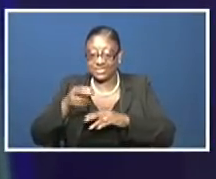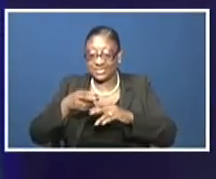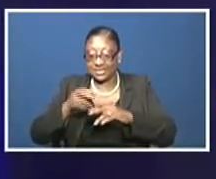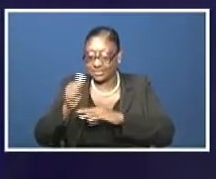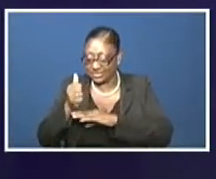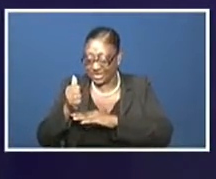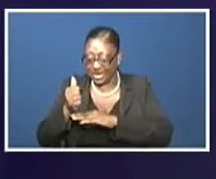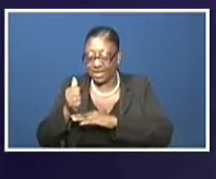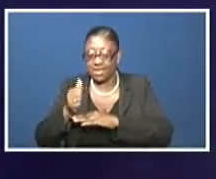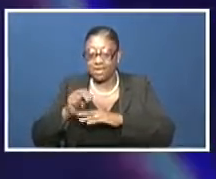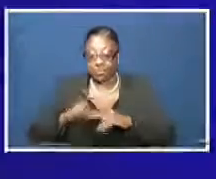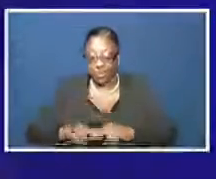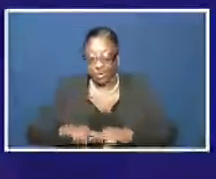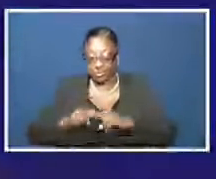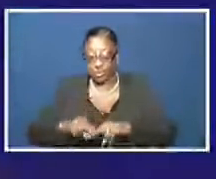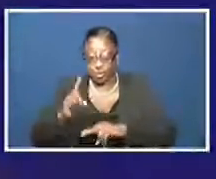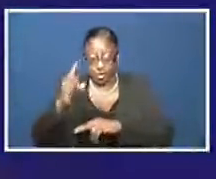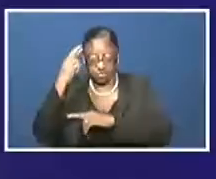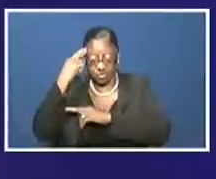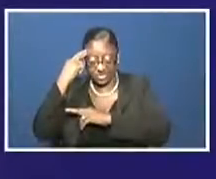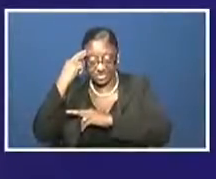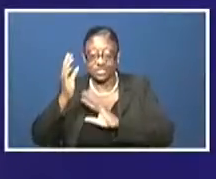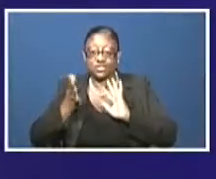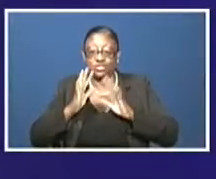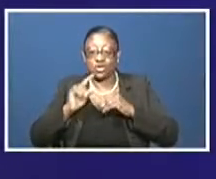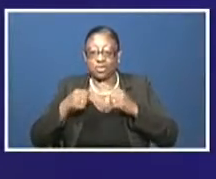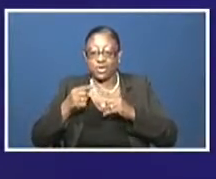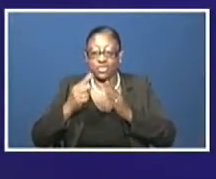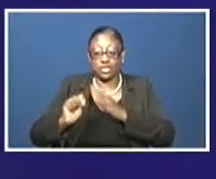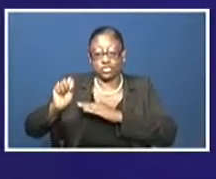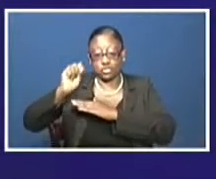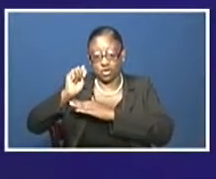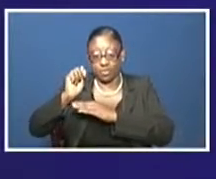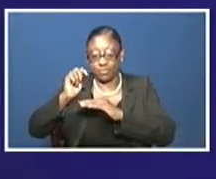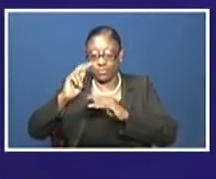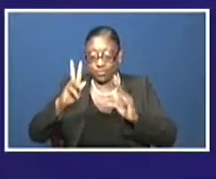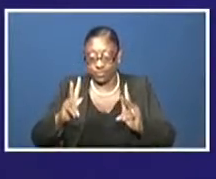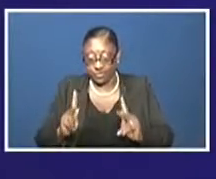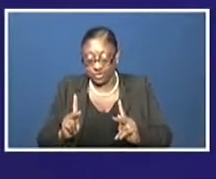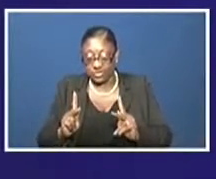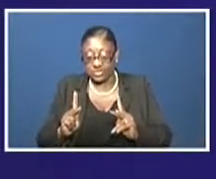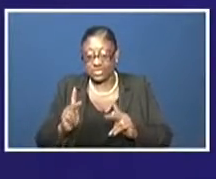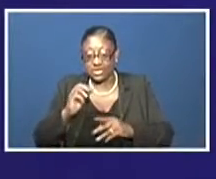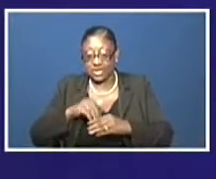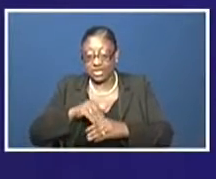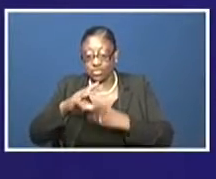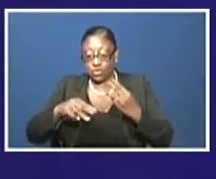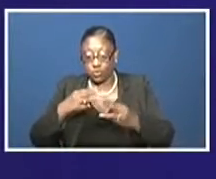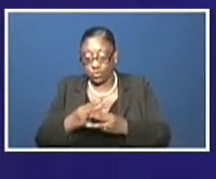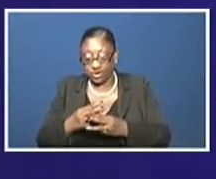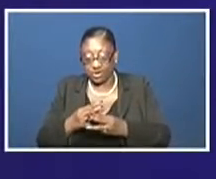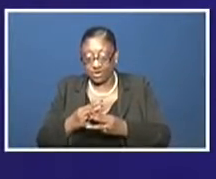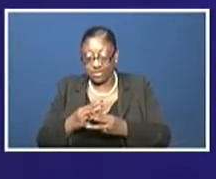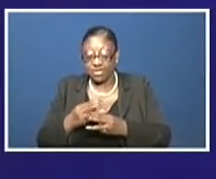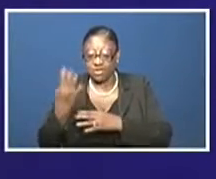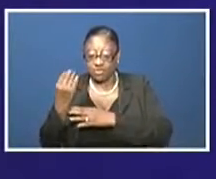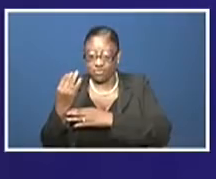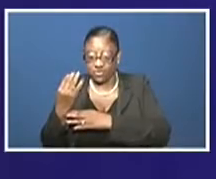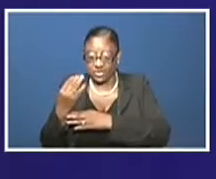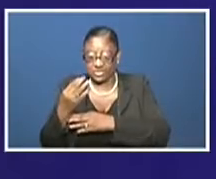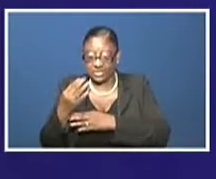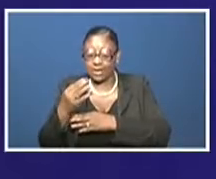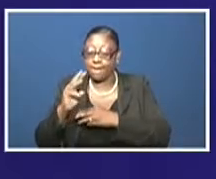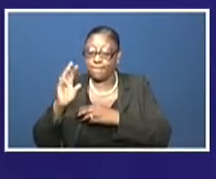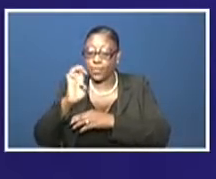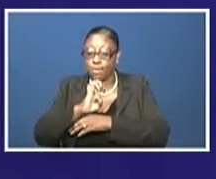hit the ball is one of the reasons why he was considered a top international prospect. He played in the World Wood Bat Association 14 under East